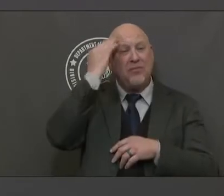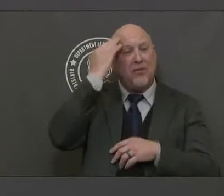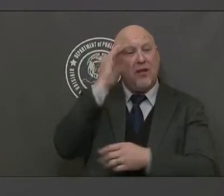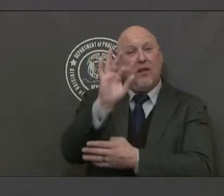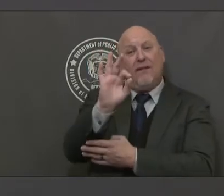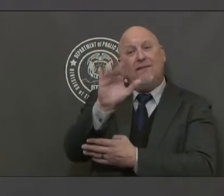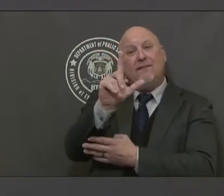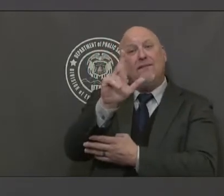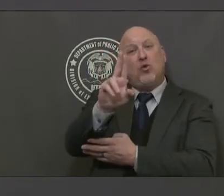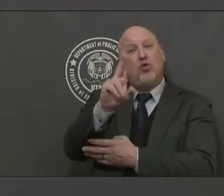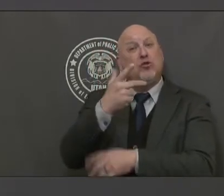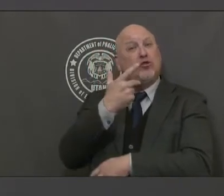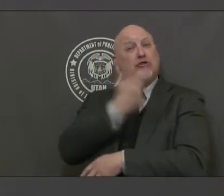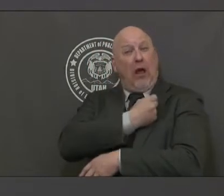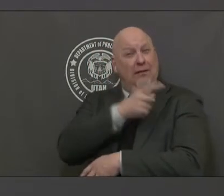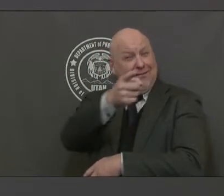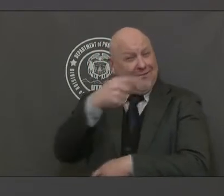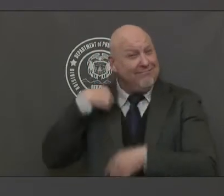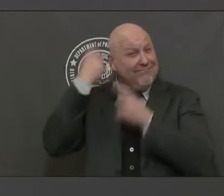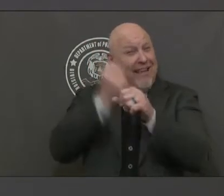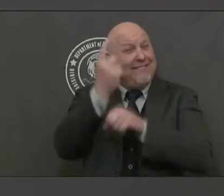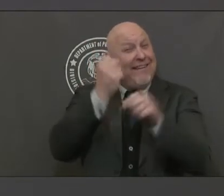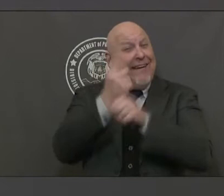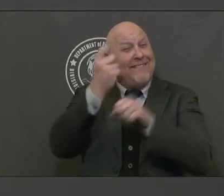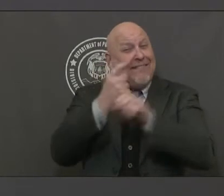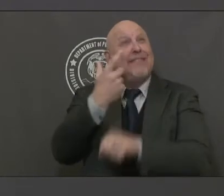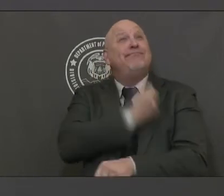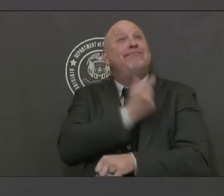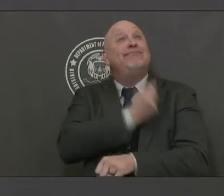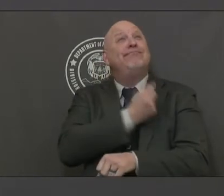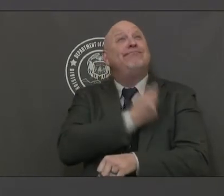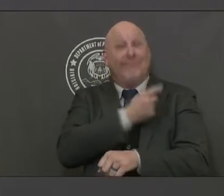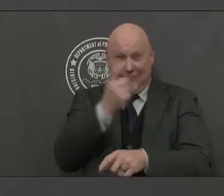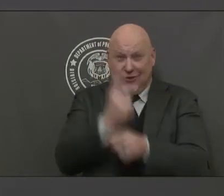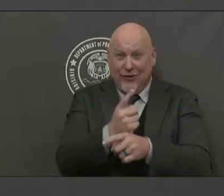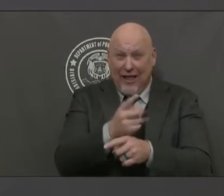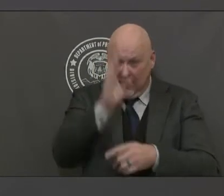are against infection with symptoms.